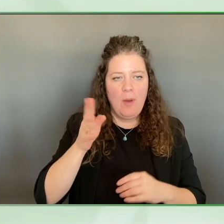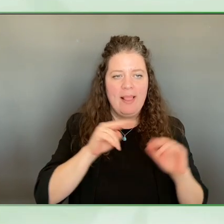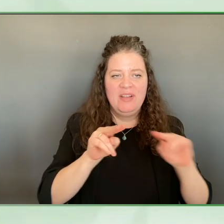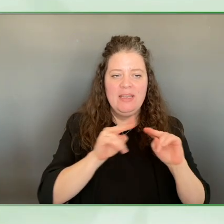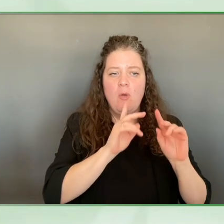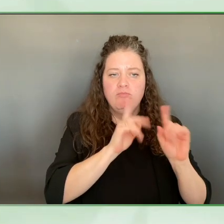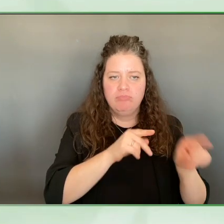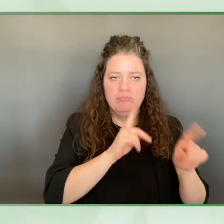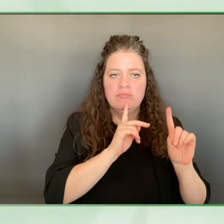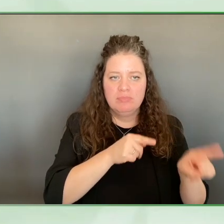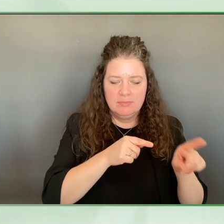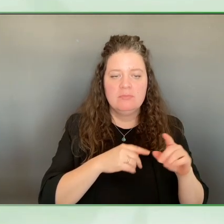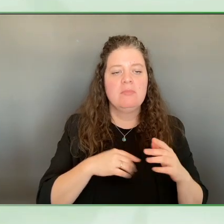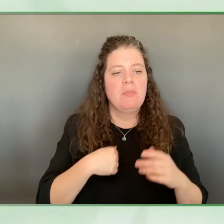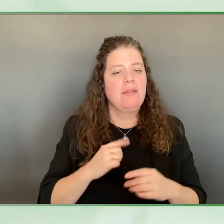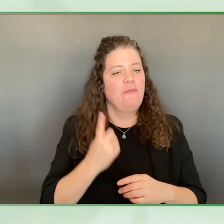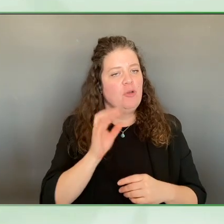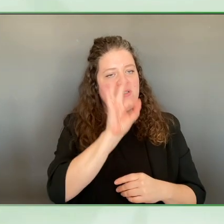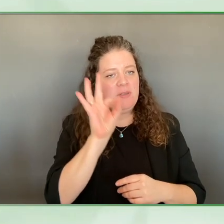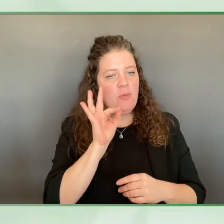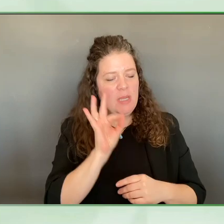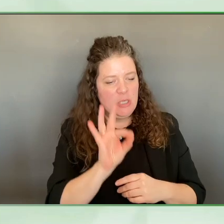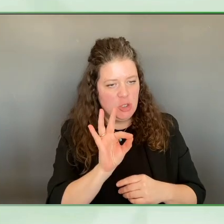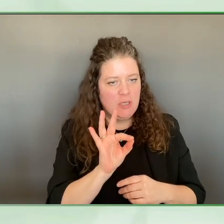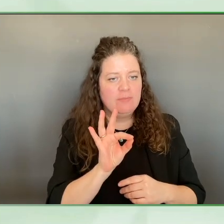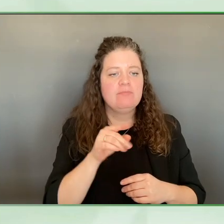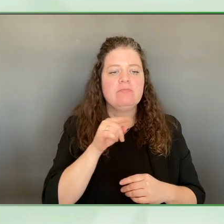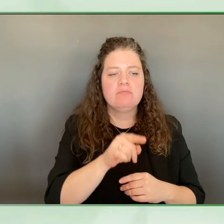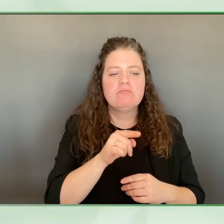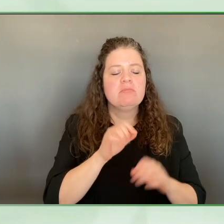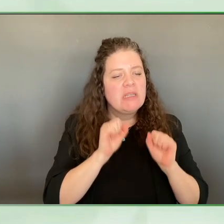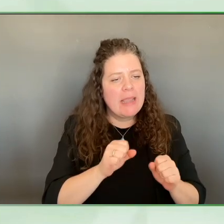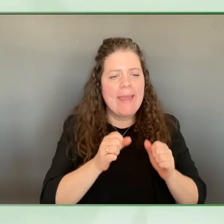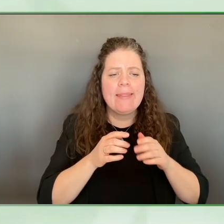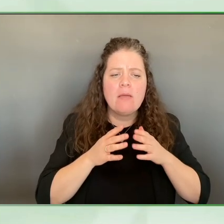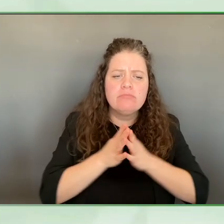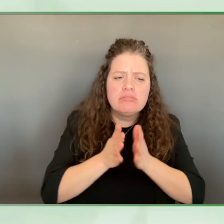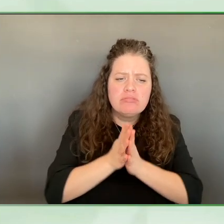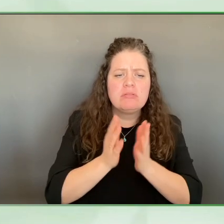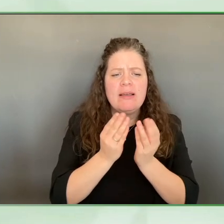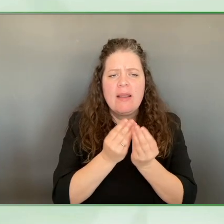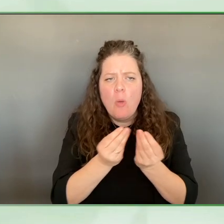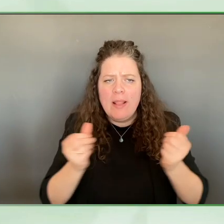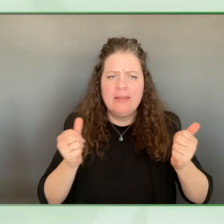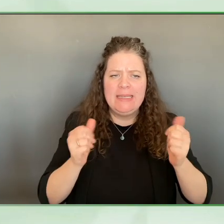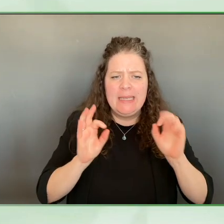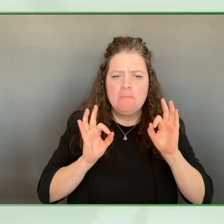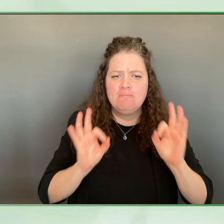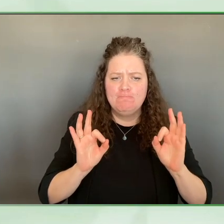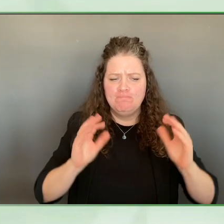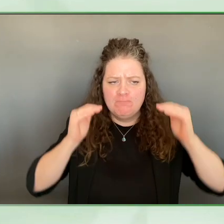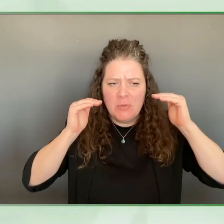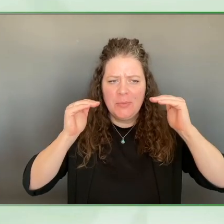already, is what lessons can you share with us about maintaining quality while keeping the cost of devices